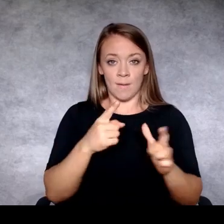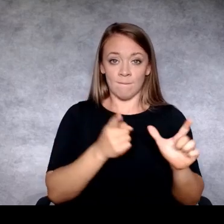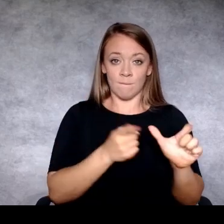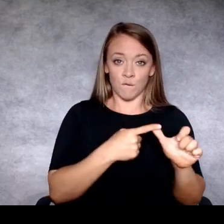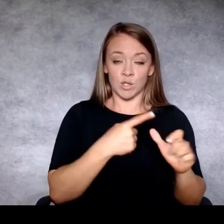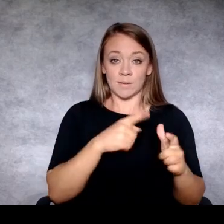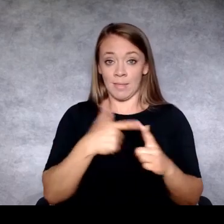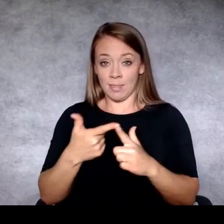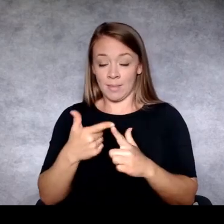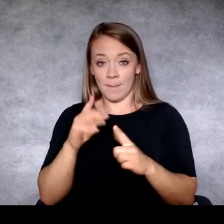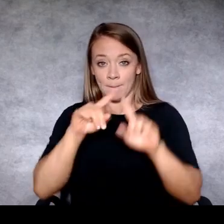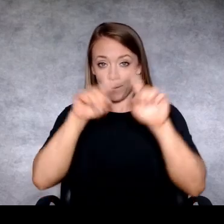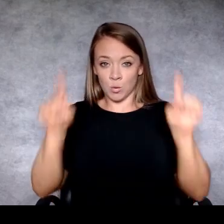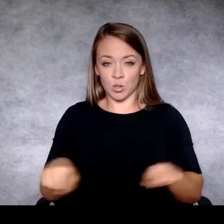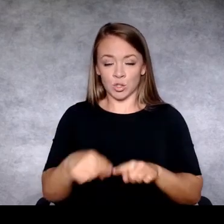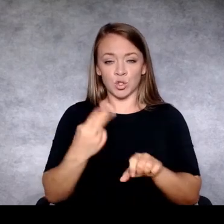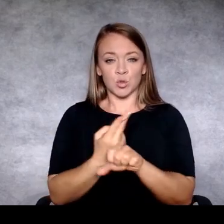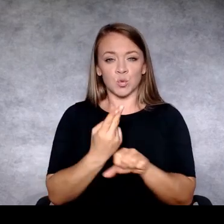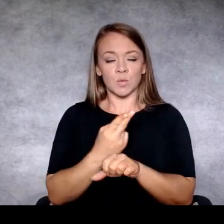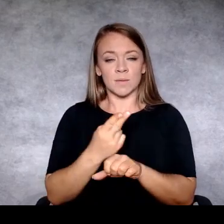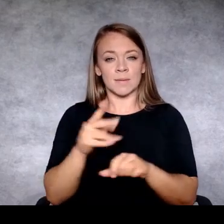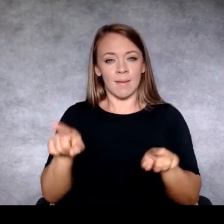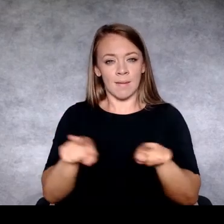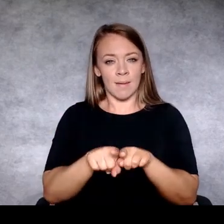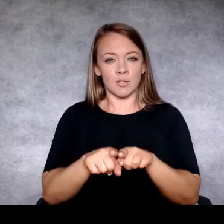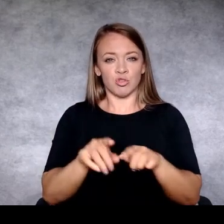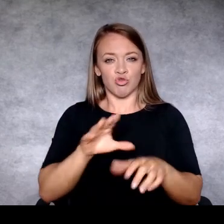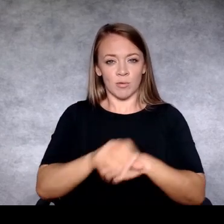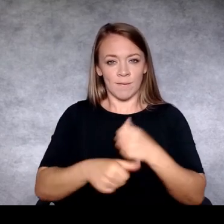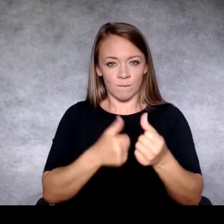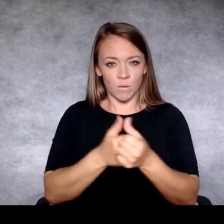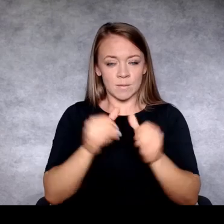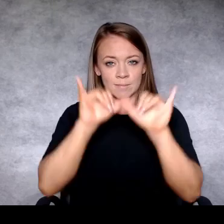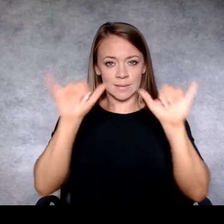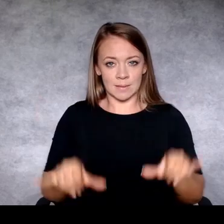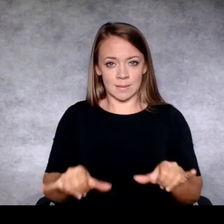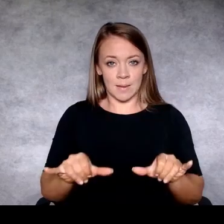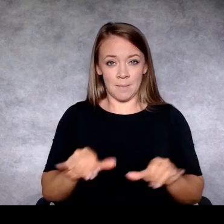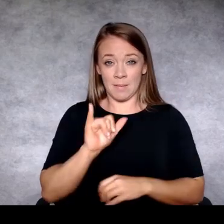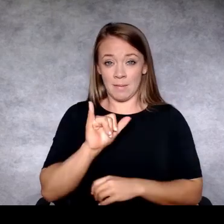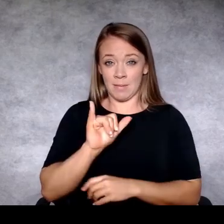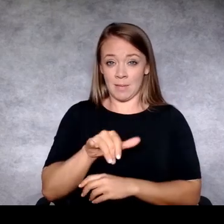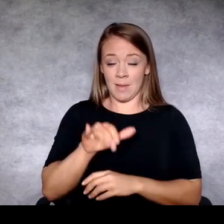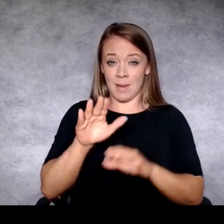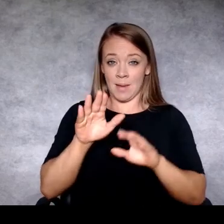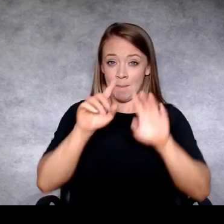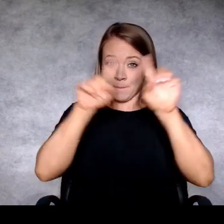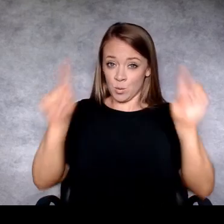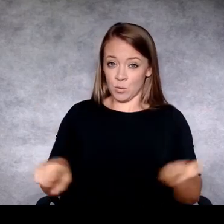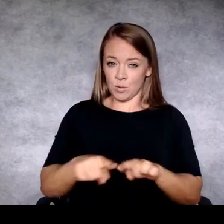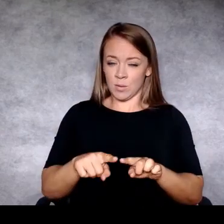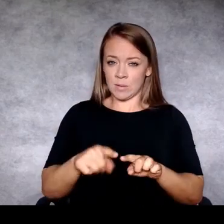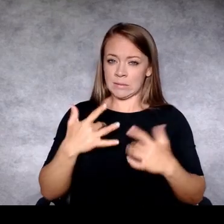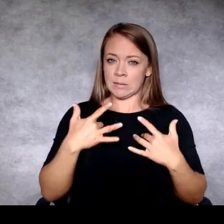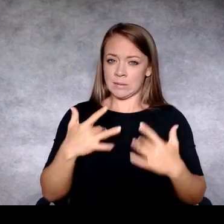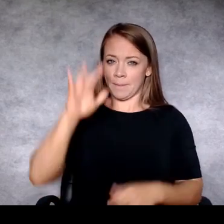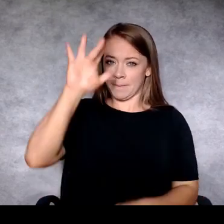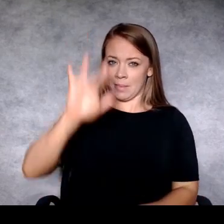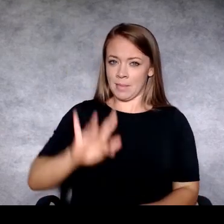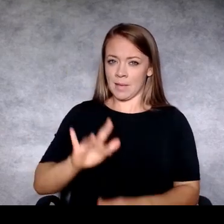are also commonly used as a basic reinforcement system. First-then boards are often blank boards